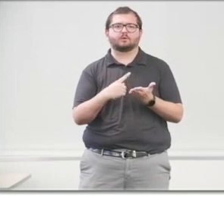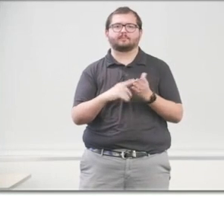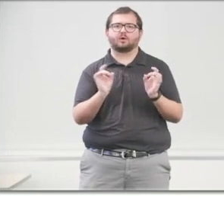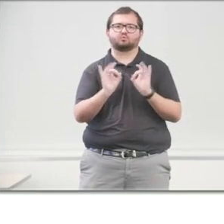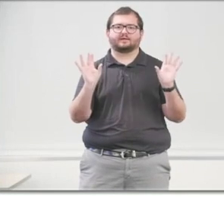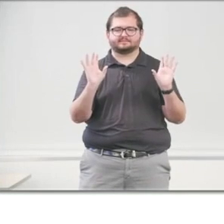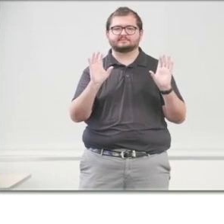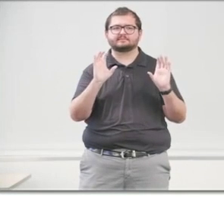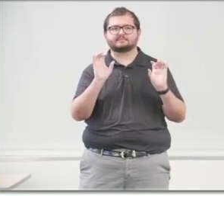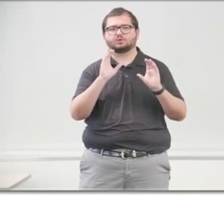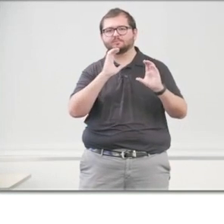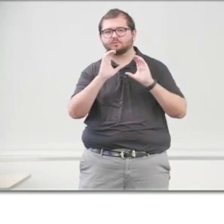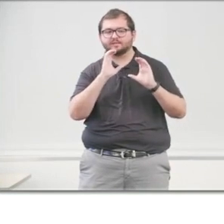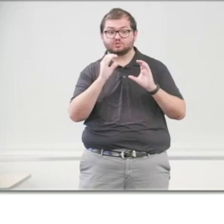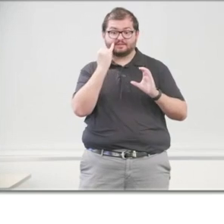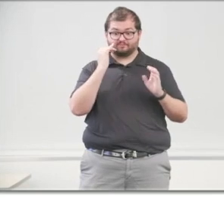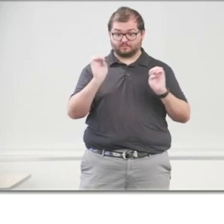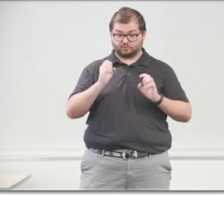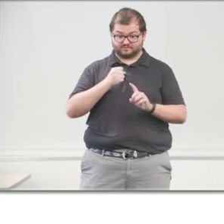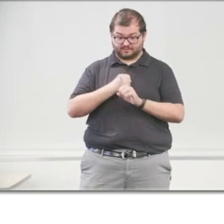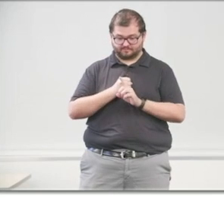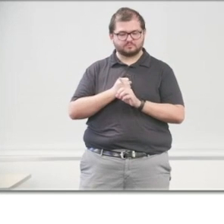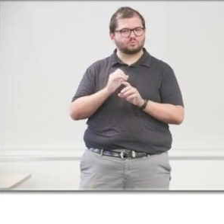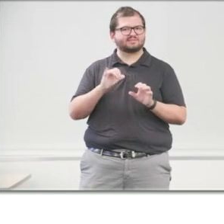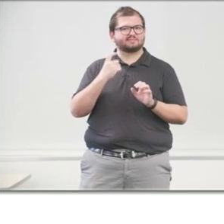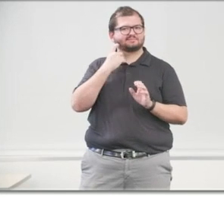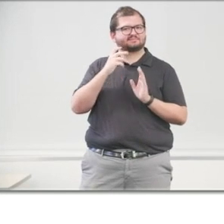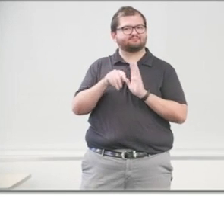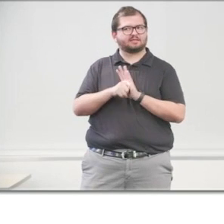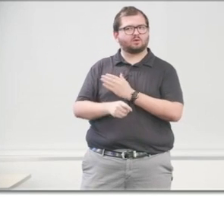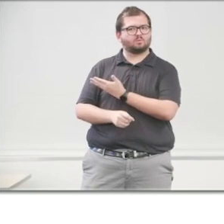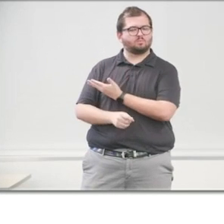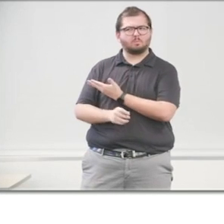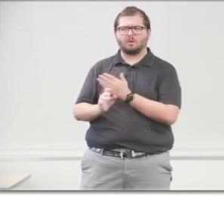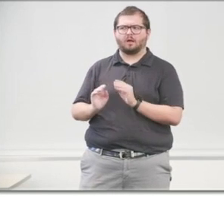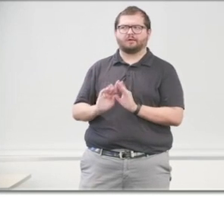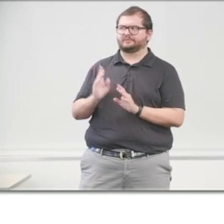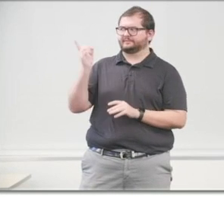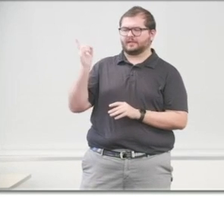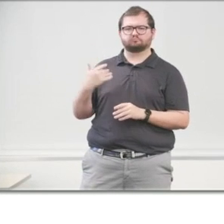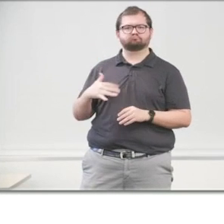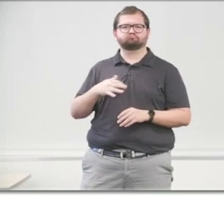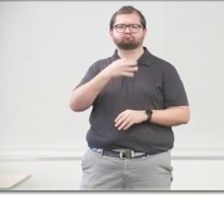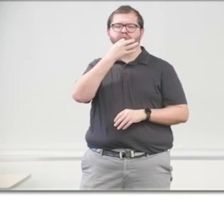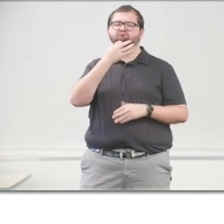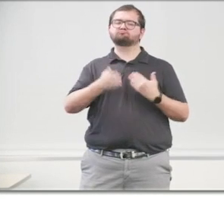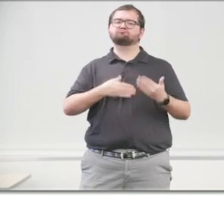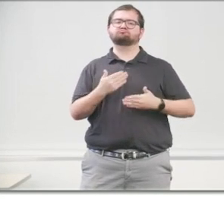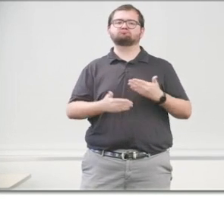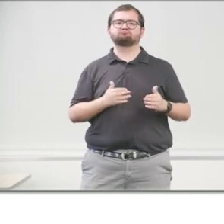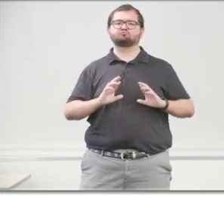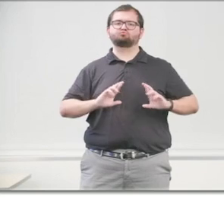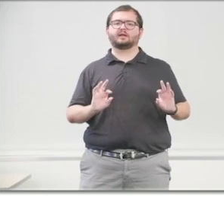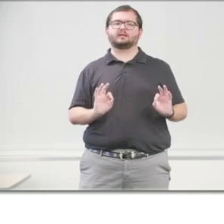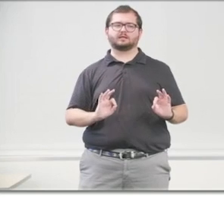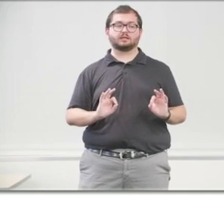communication during an emergency situation. In the video that we just saw, they obviously have their stuff together, and they would probably be